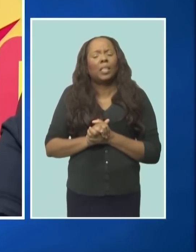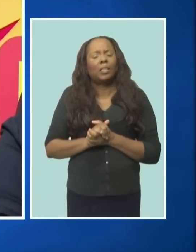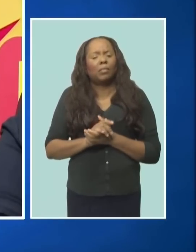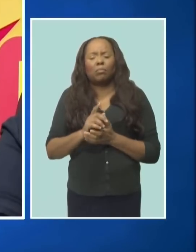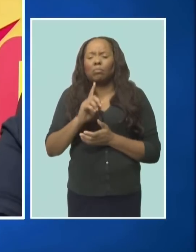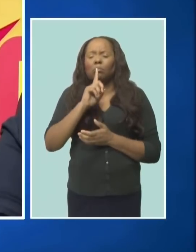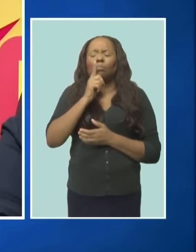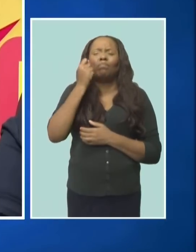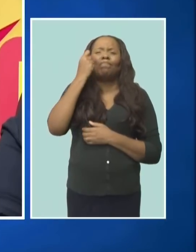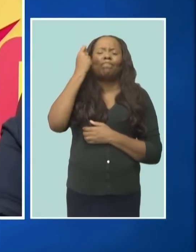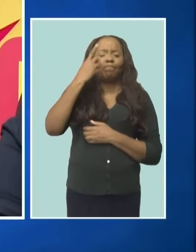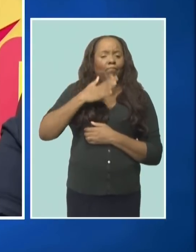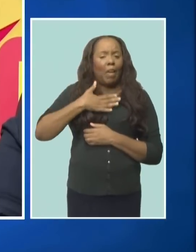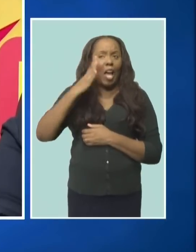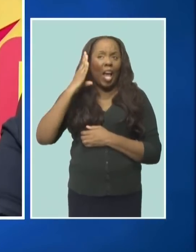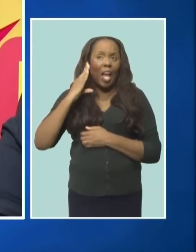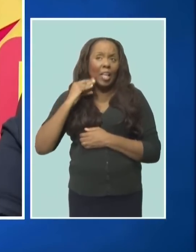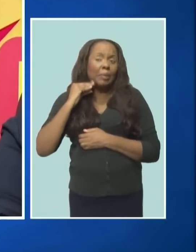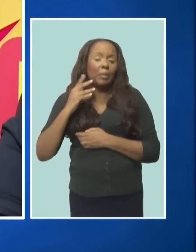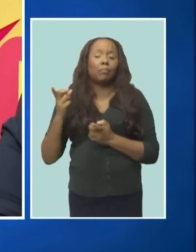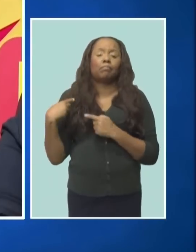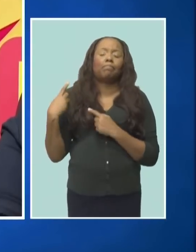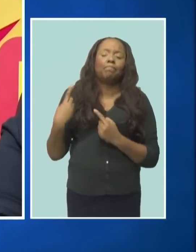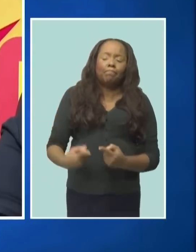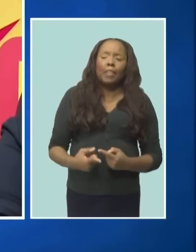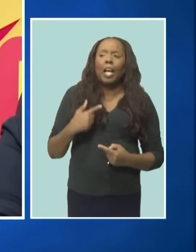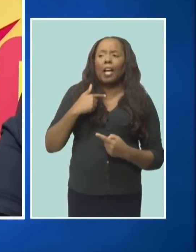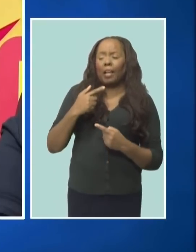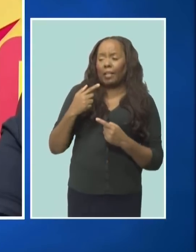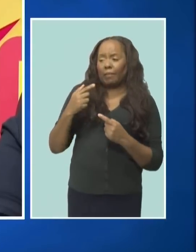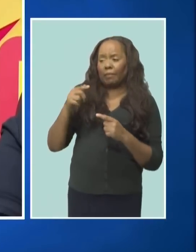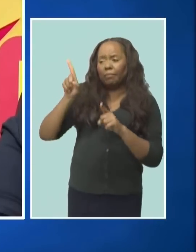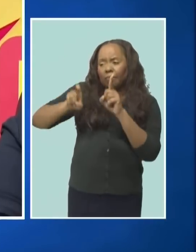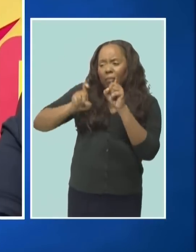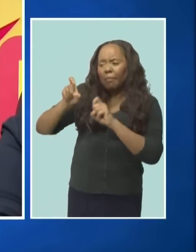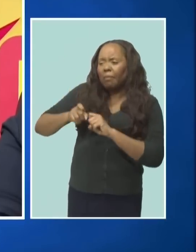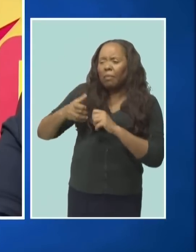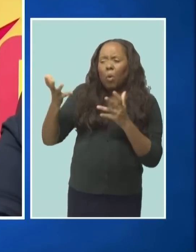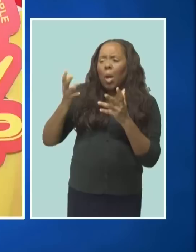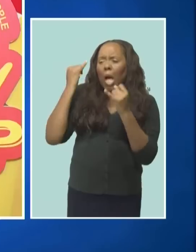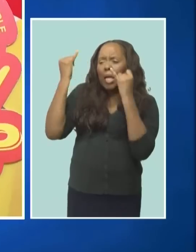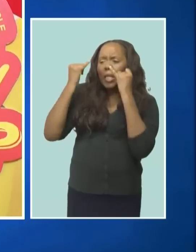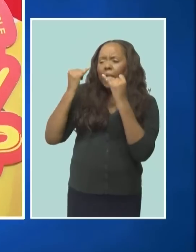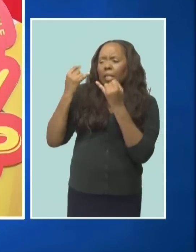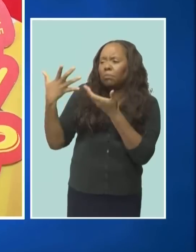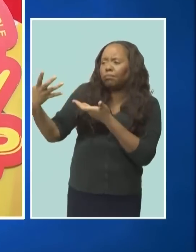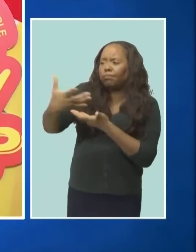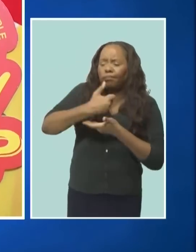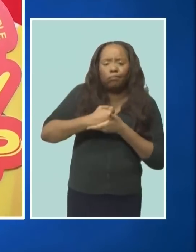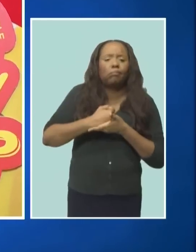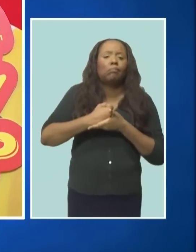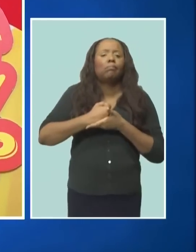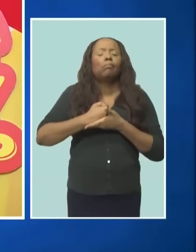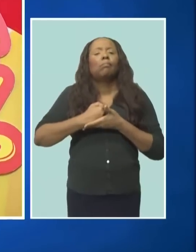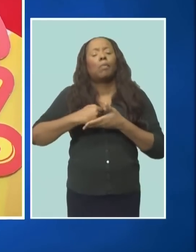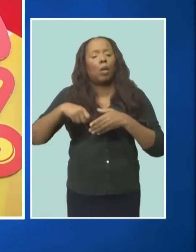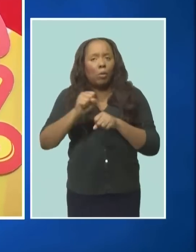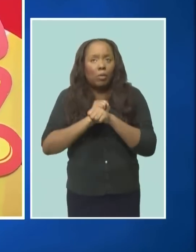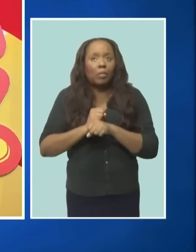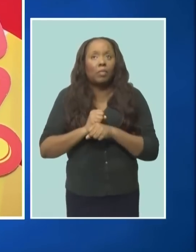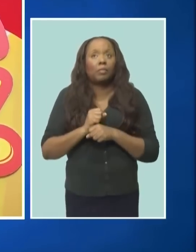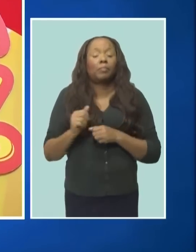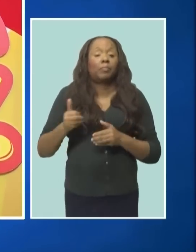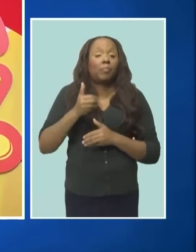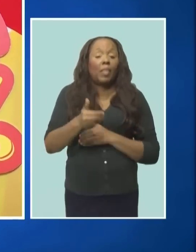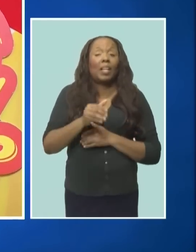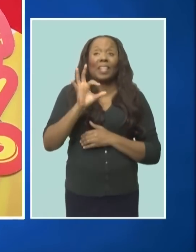years allows for me to take their ideas and aspirations and put them in a way that we can now build forward. And within the next 90